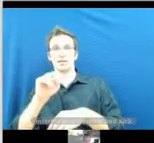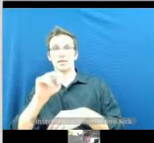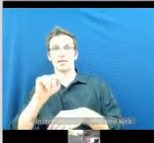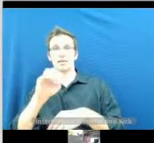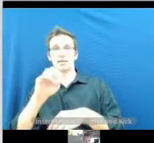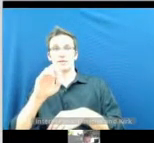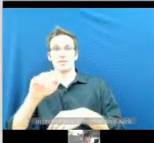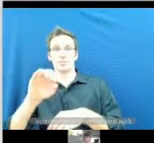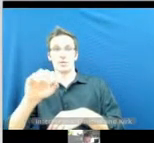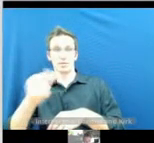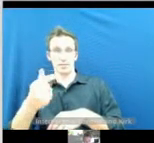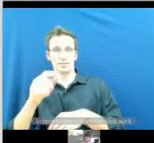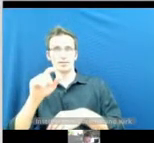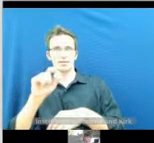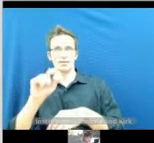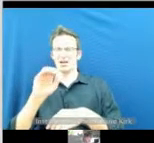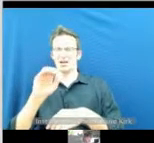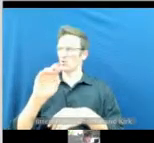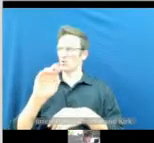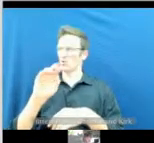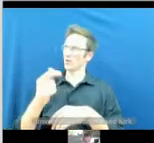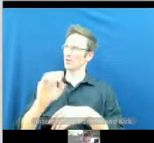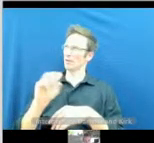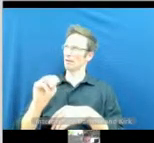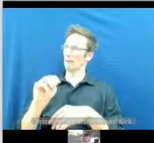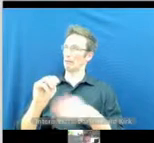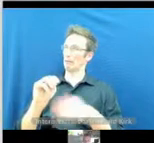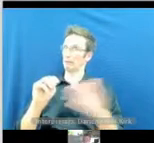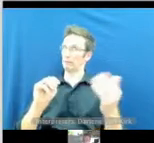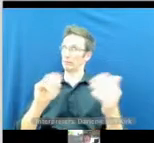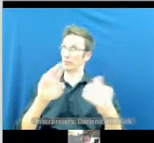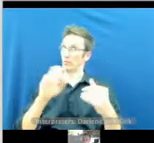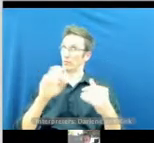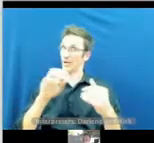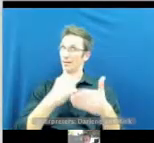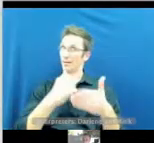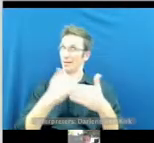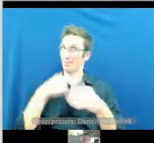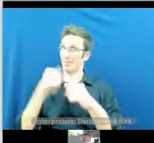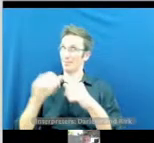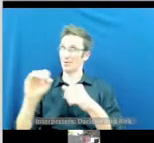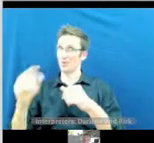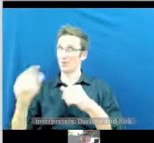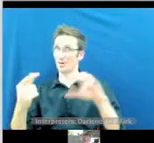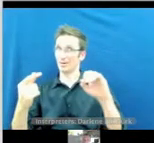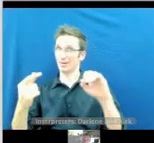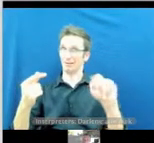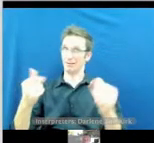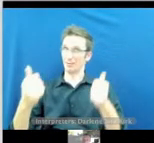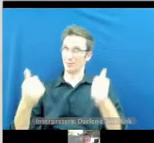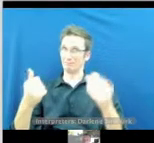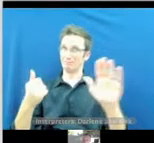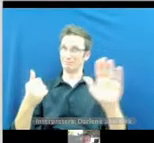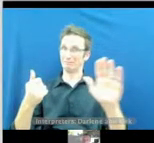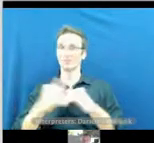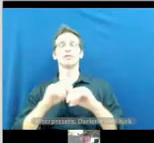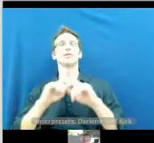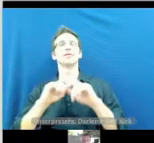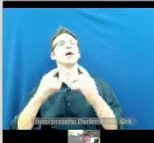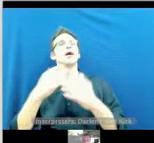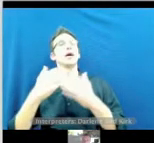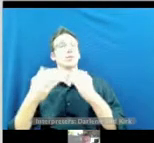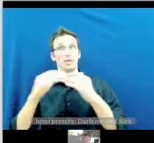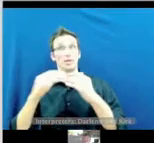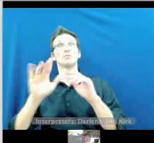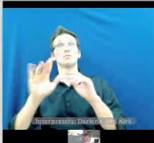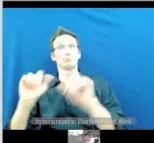.org, or is it .com? And Rhonda hopefully will help me on that one. You go there, and this is available to you for